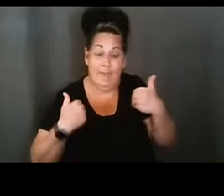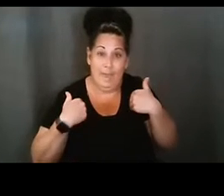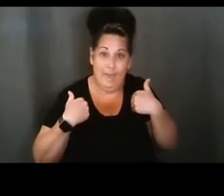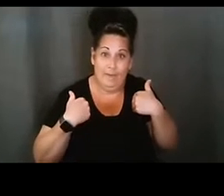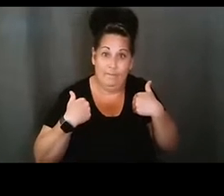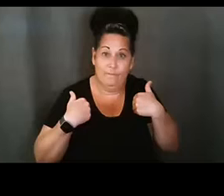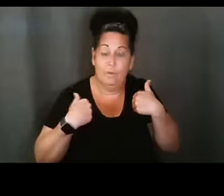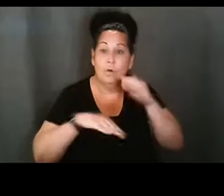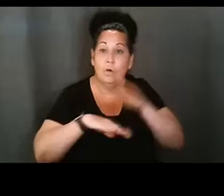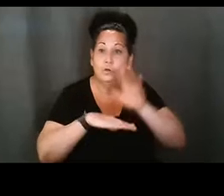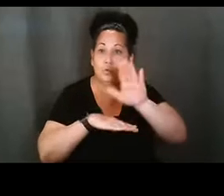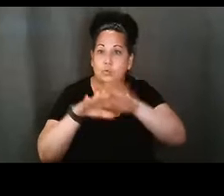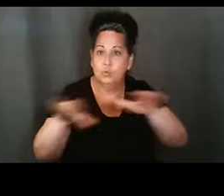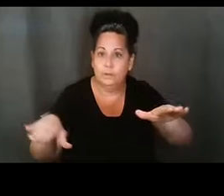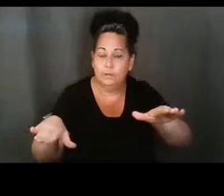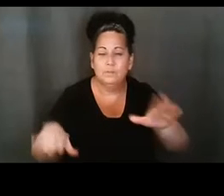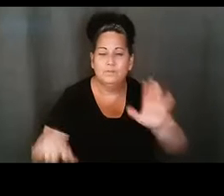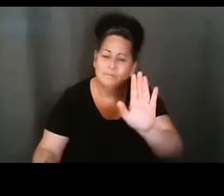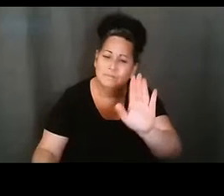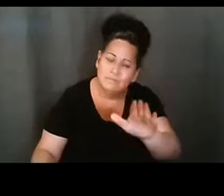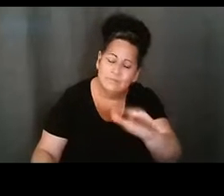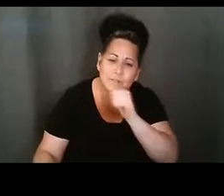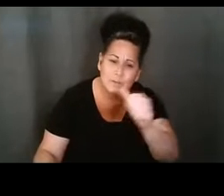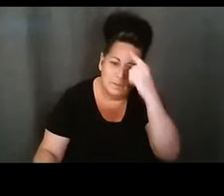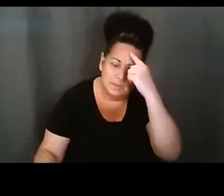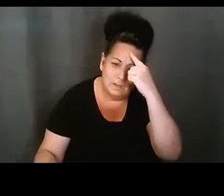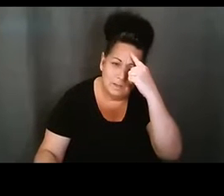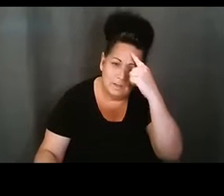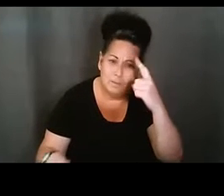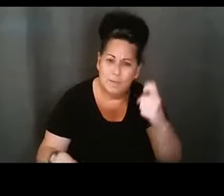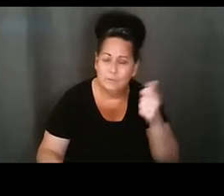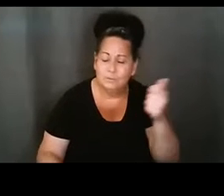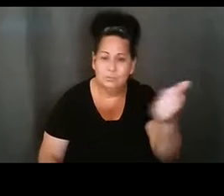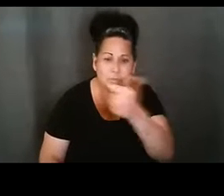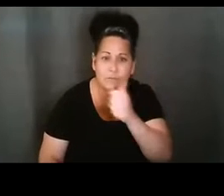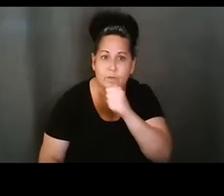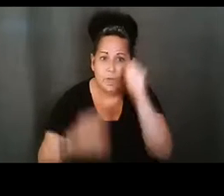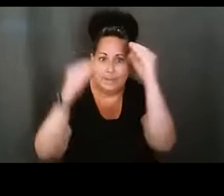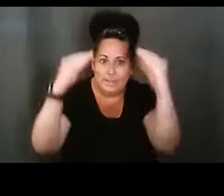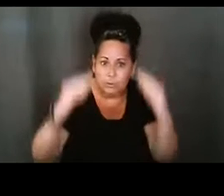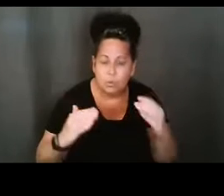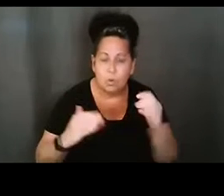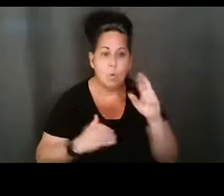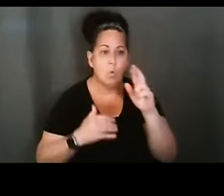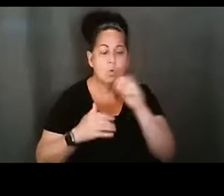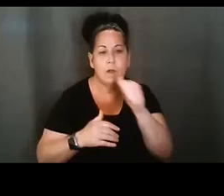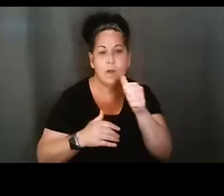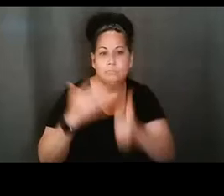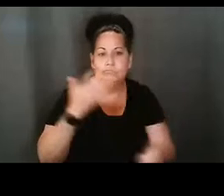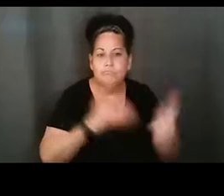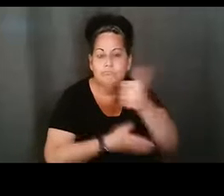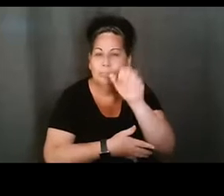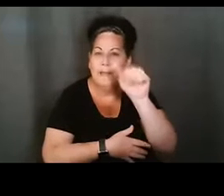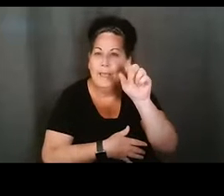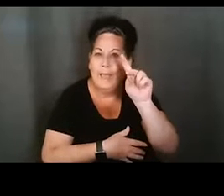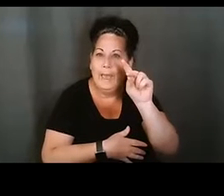Please don't ever think because you are not you're not a teacher or you're not an administrator, please don't ever